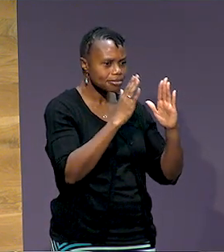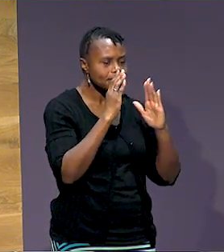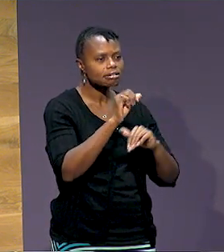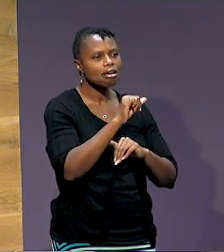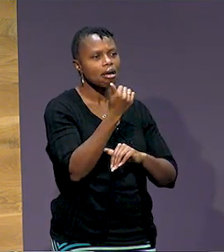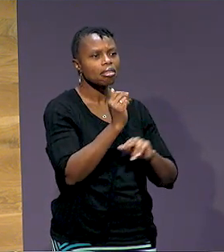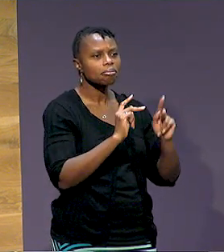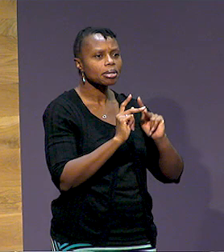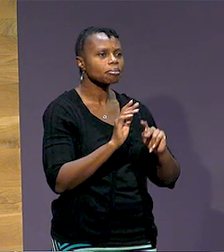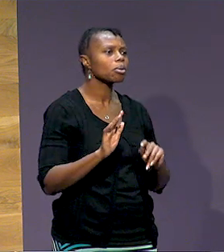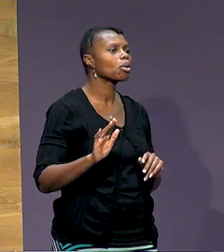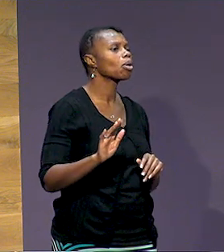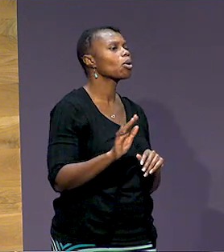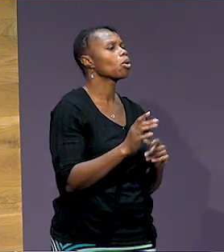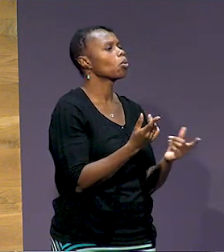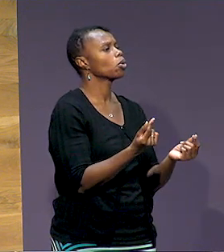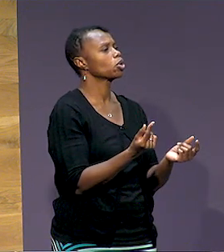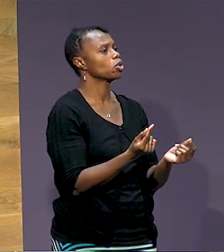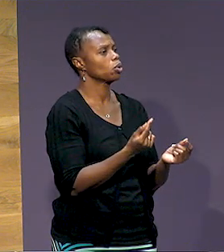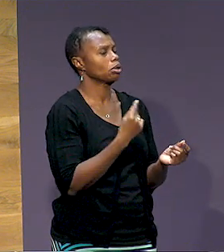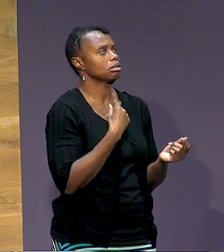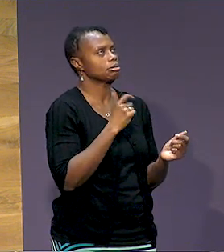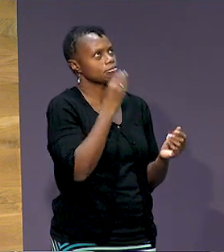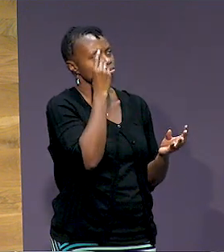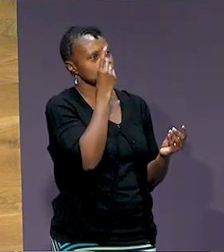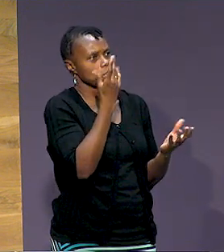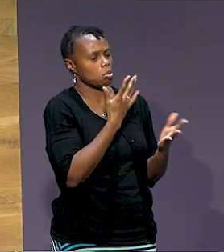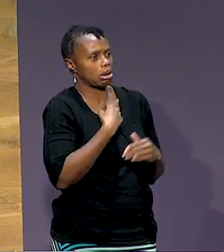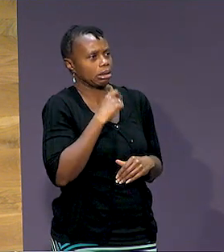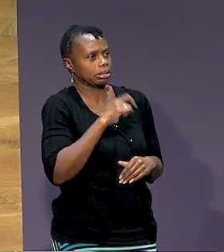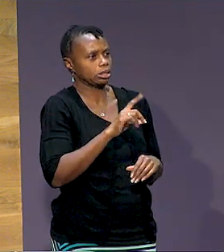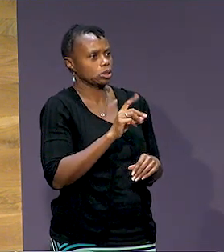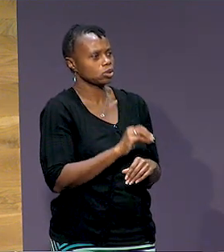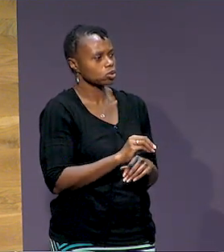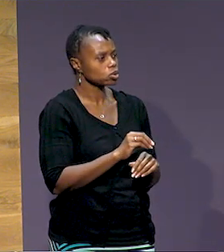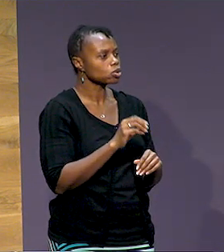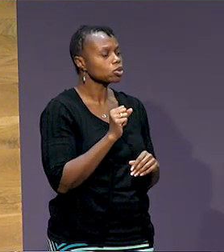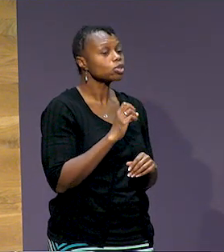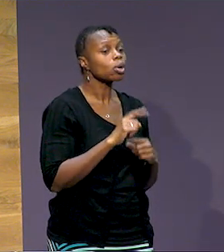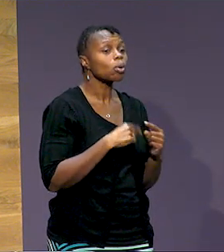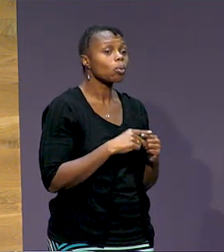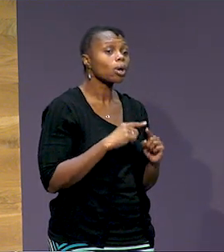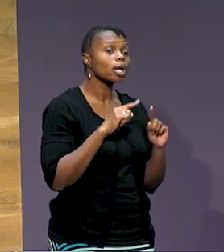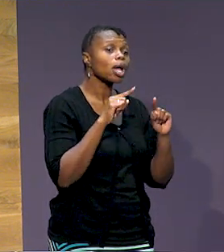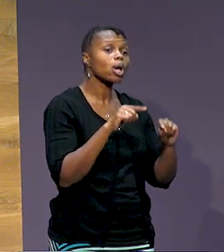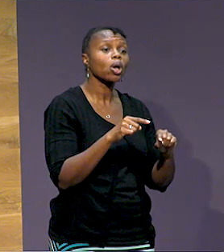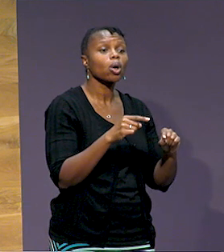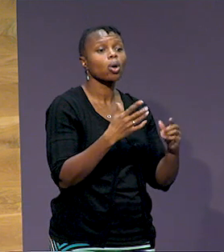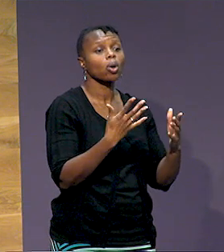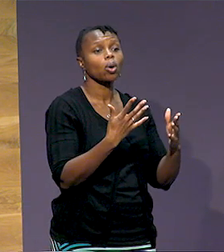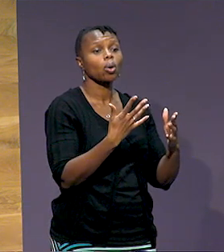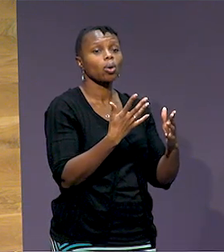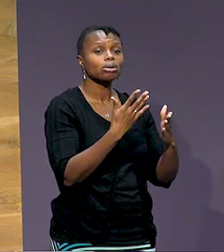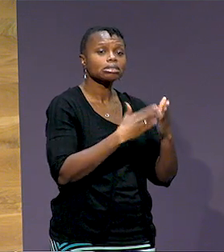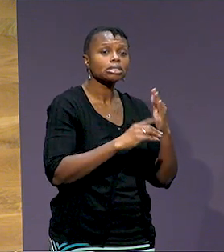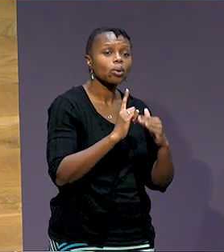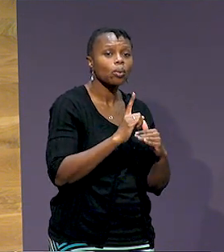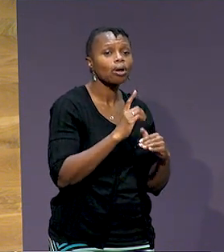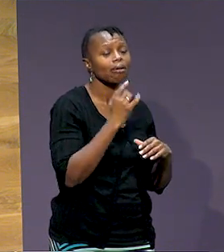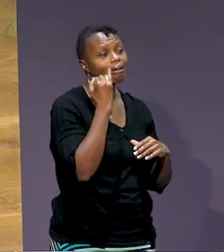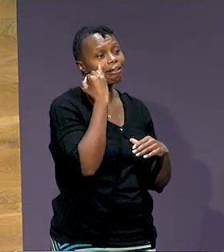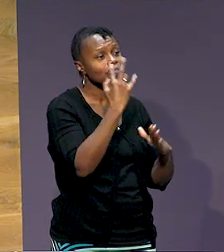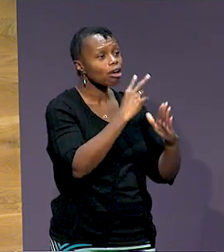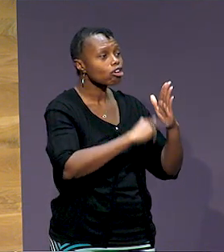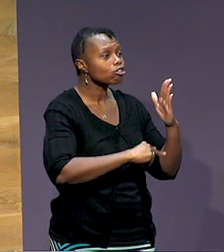platforms of the things that I would have to start considering. So typically when I would go somewhere, go to like somebody's online page to